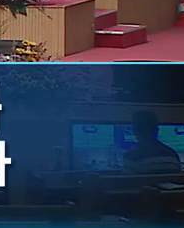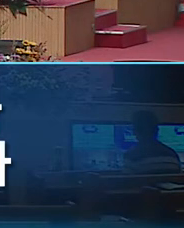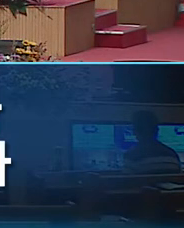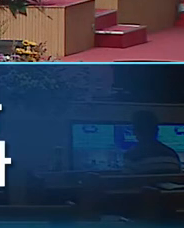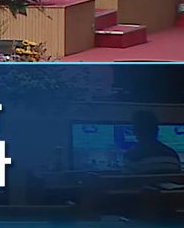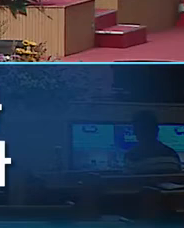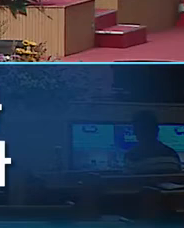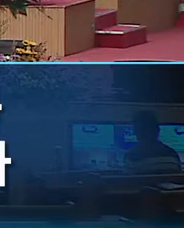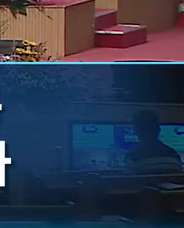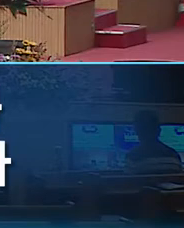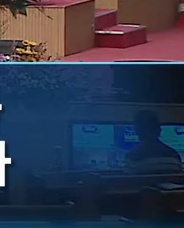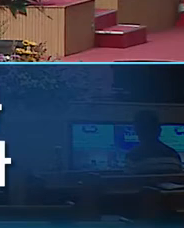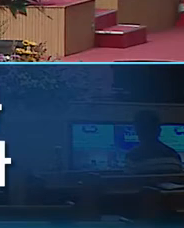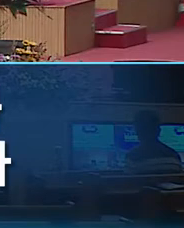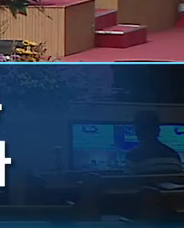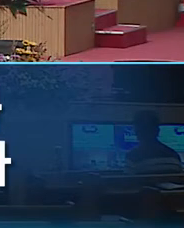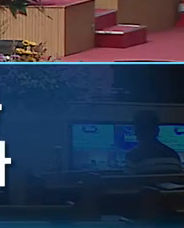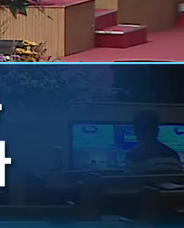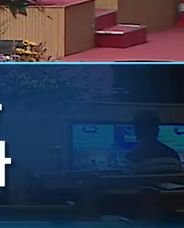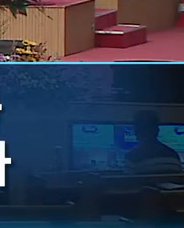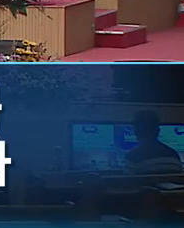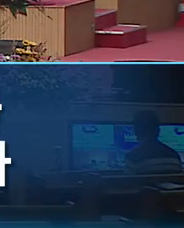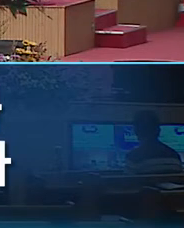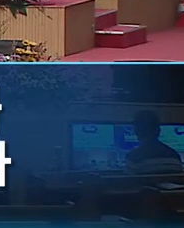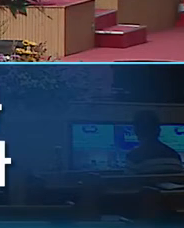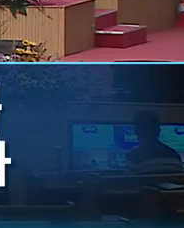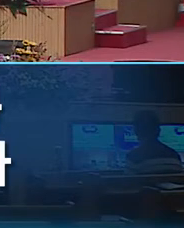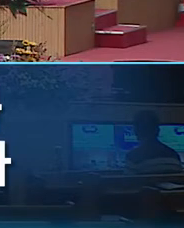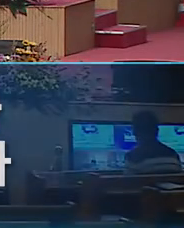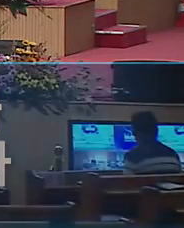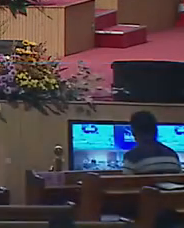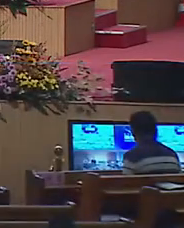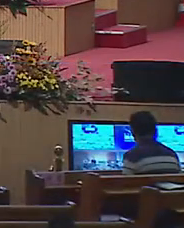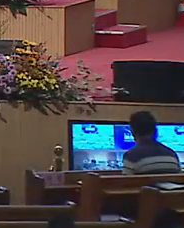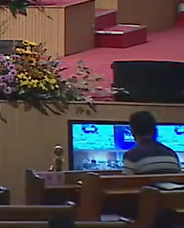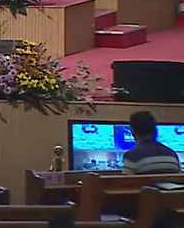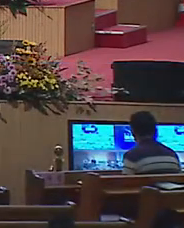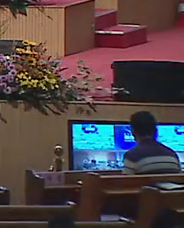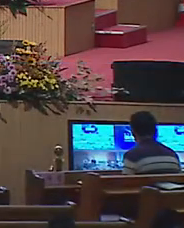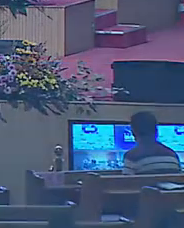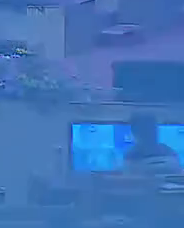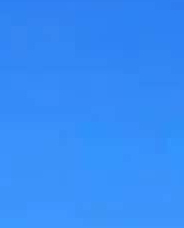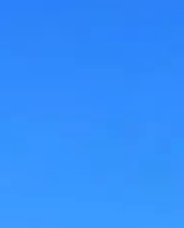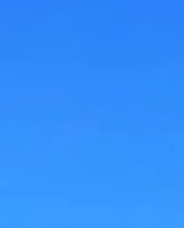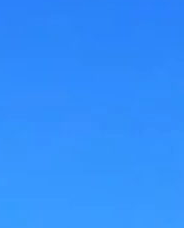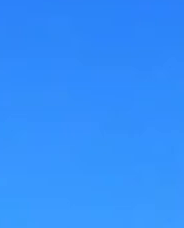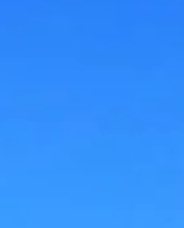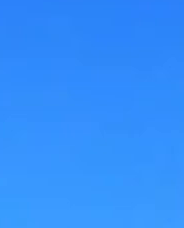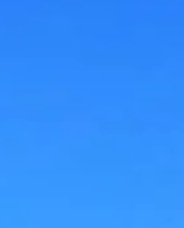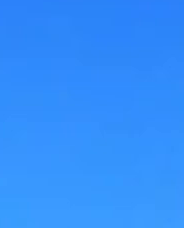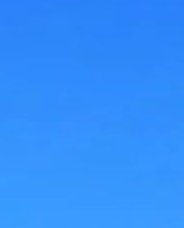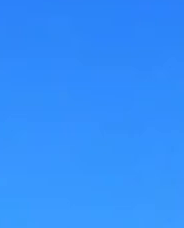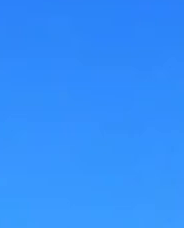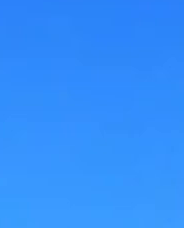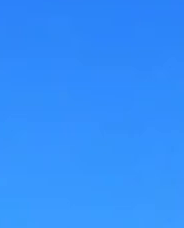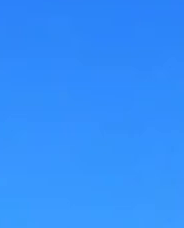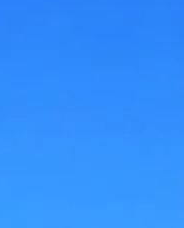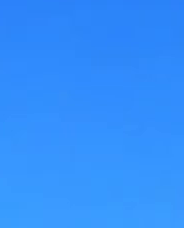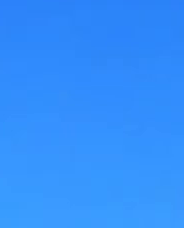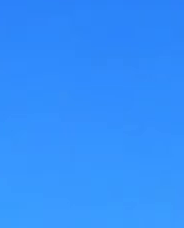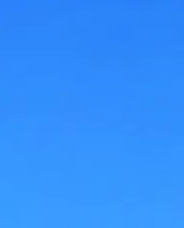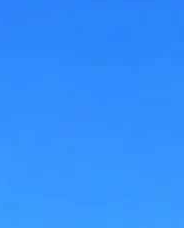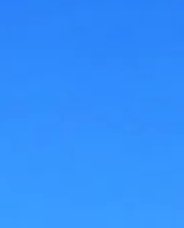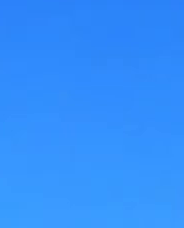made him King over Gilead ashery and Jezreel and also over Ephraim Benjamin and all Israel how would he have